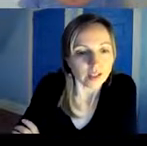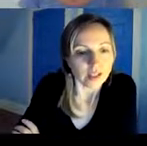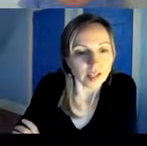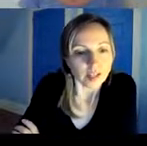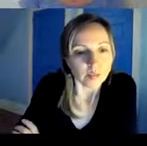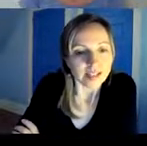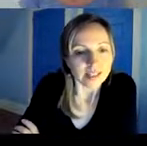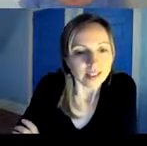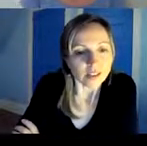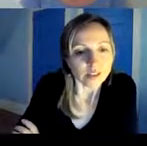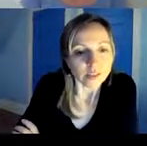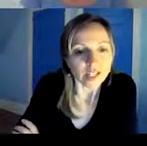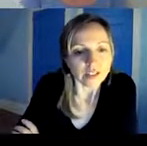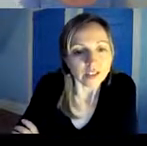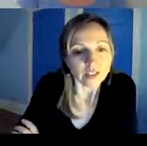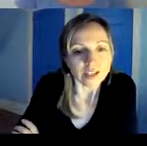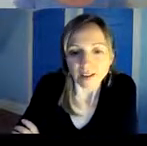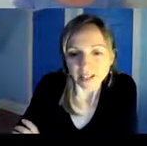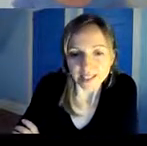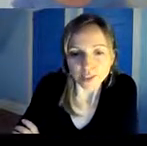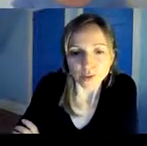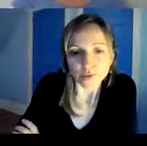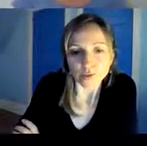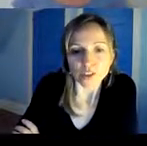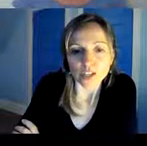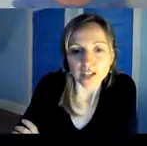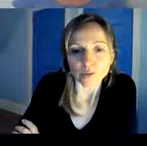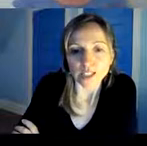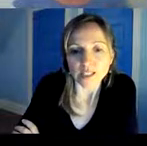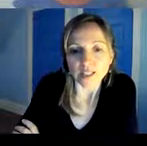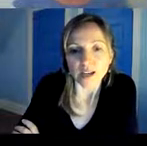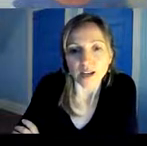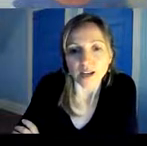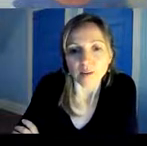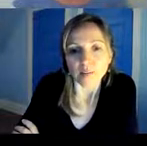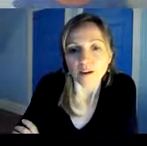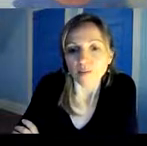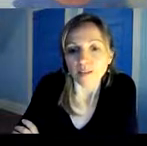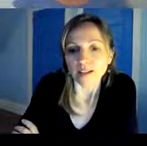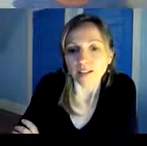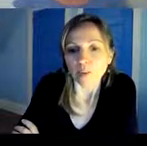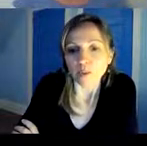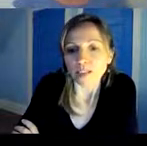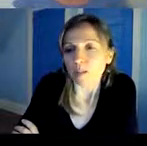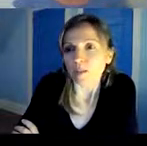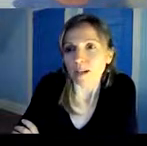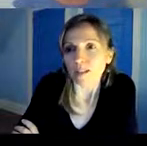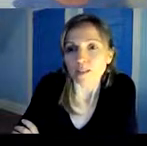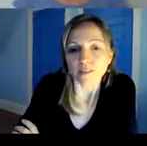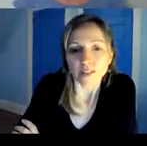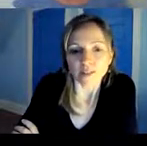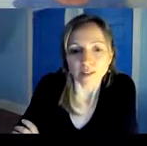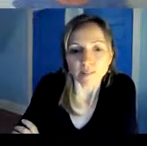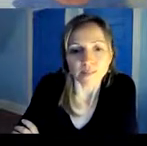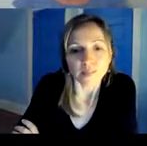mustard. But garlic mustard can look like violets, although the shallow teeth of a violet and the pointed tip of a violet